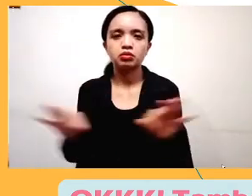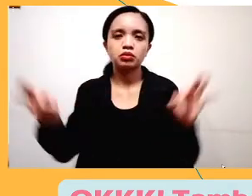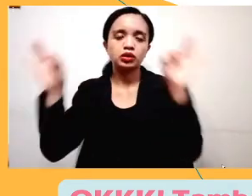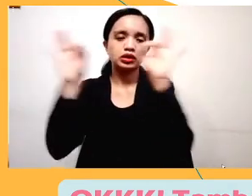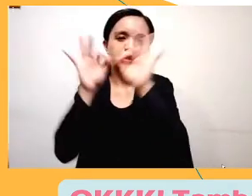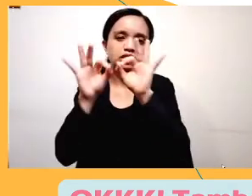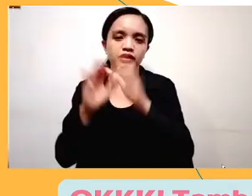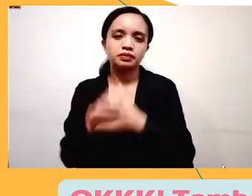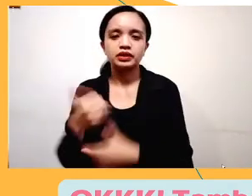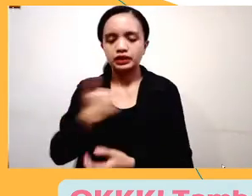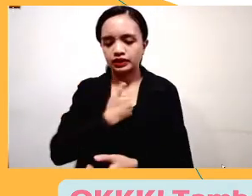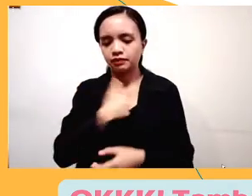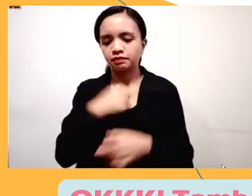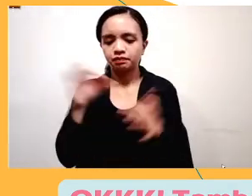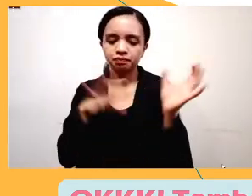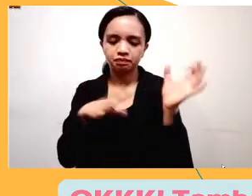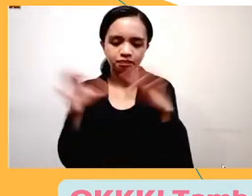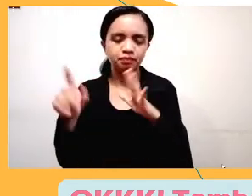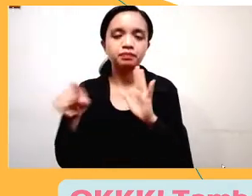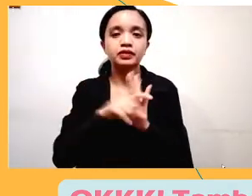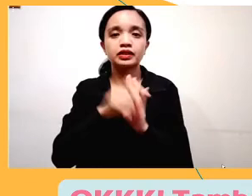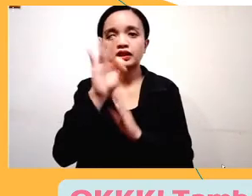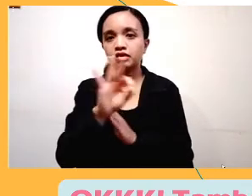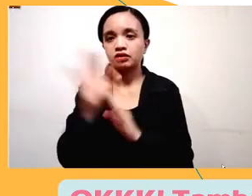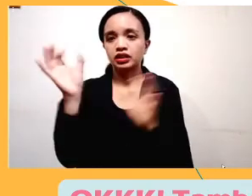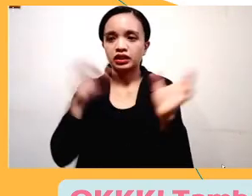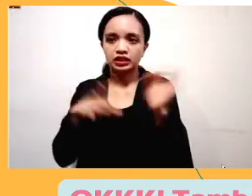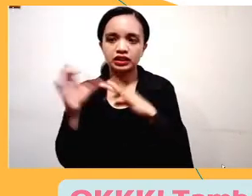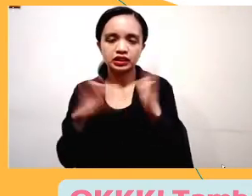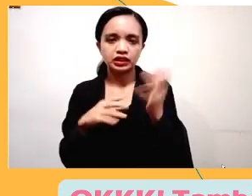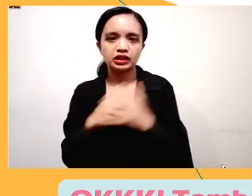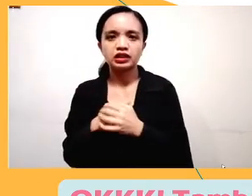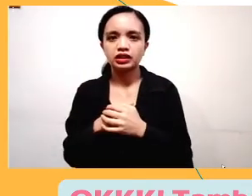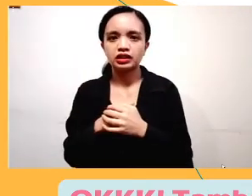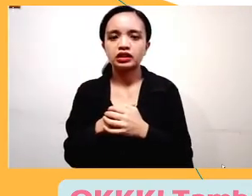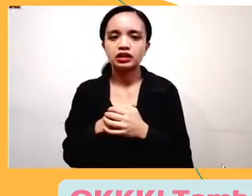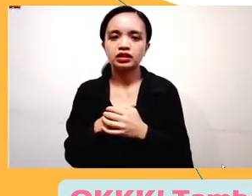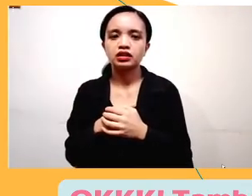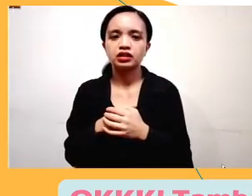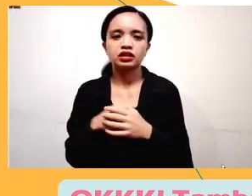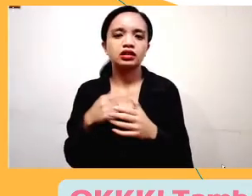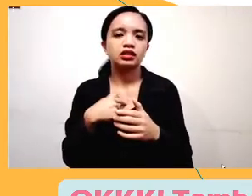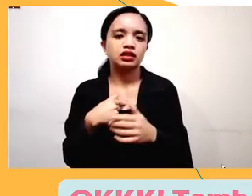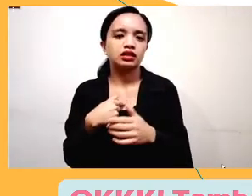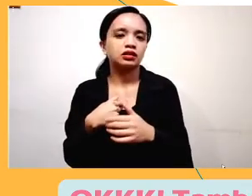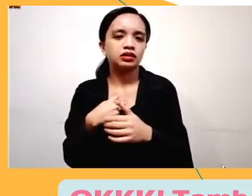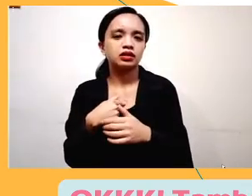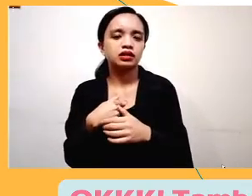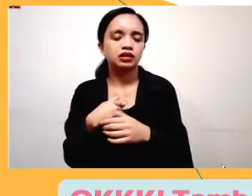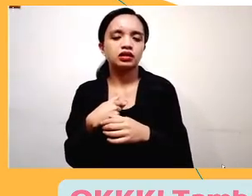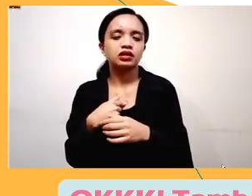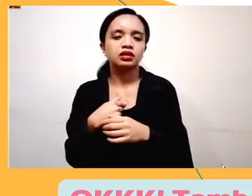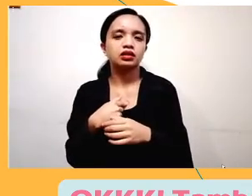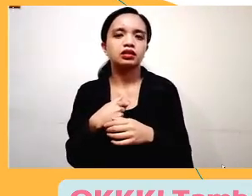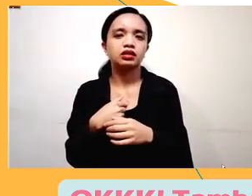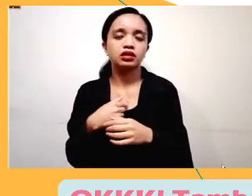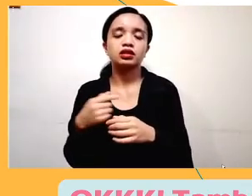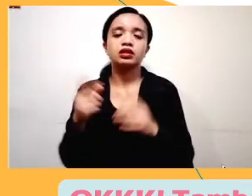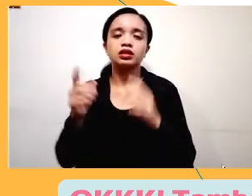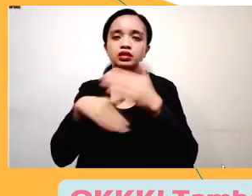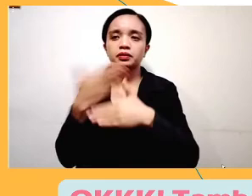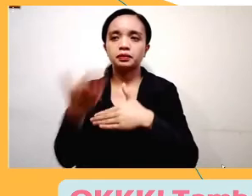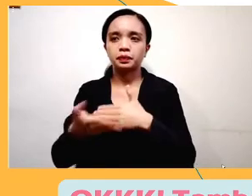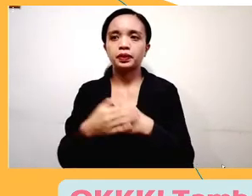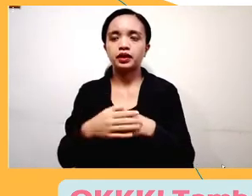is important. Because when others criticize you, it's easier to accept because you know yourself. And also, be